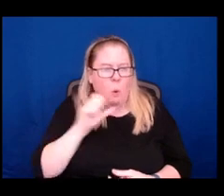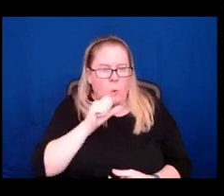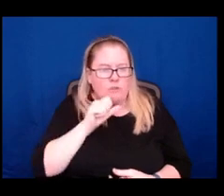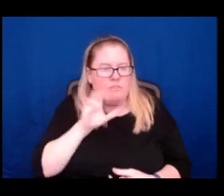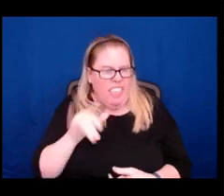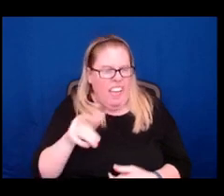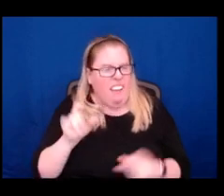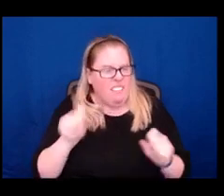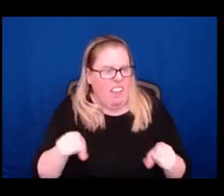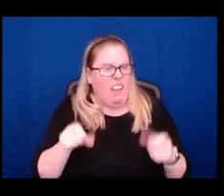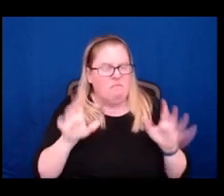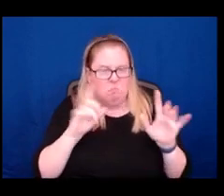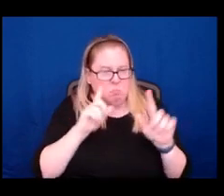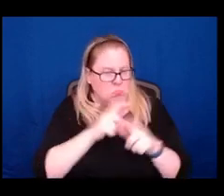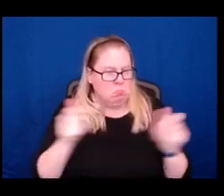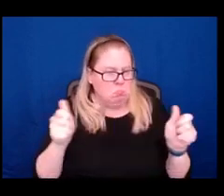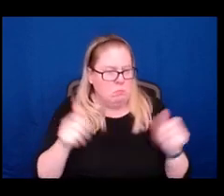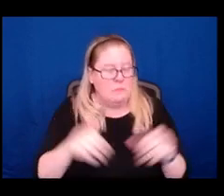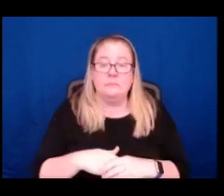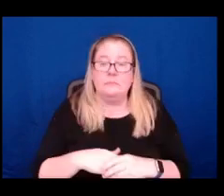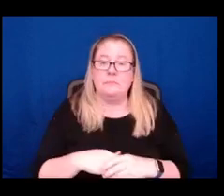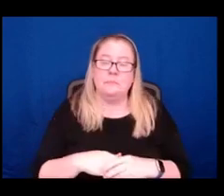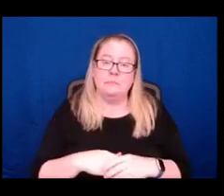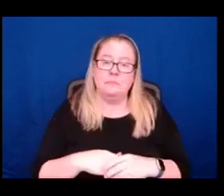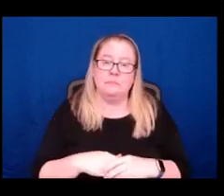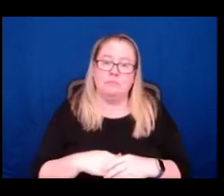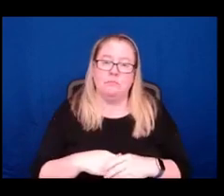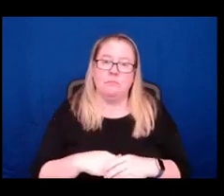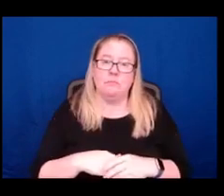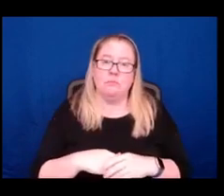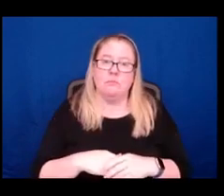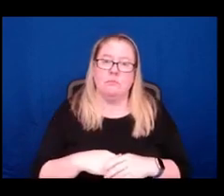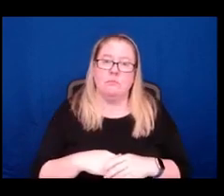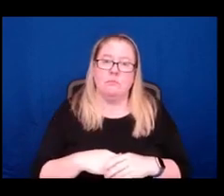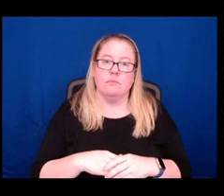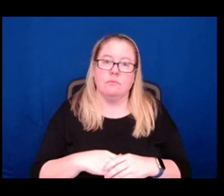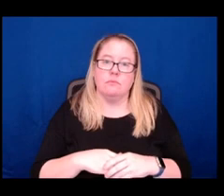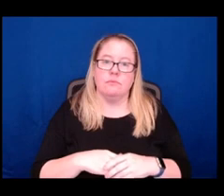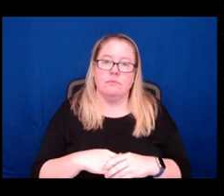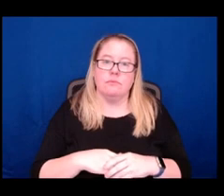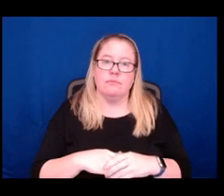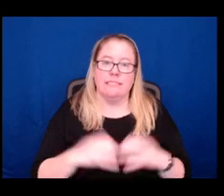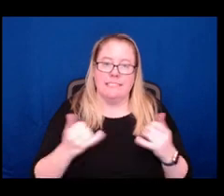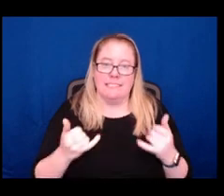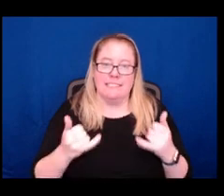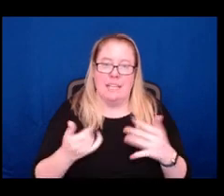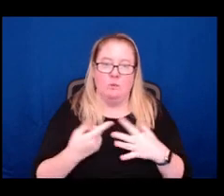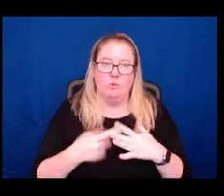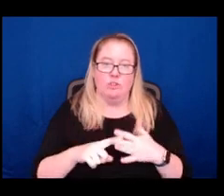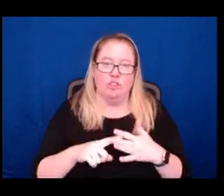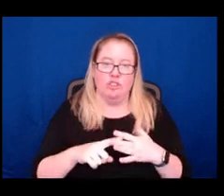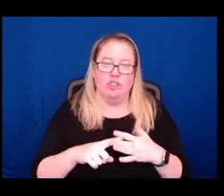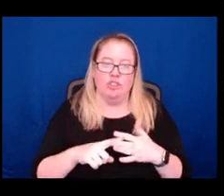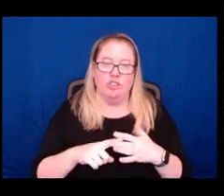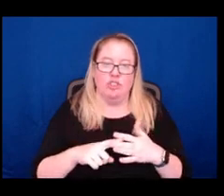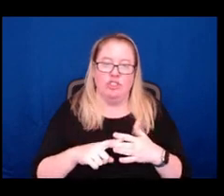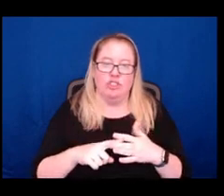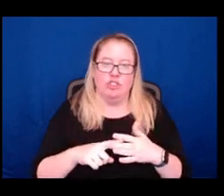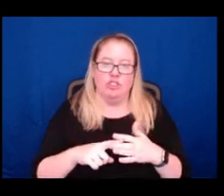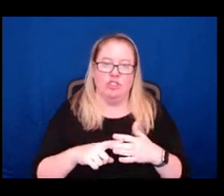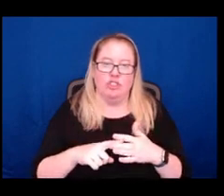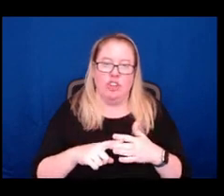All right. So let's get right on into this mango. It's got a huge seed in